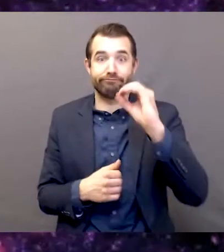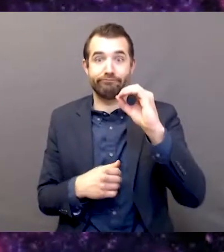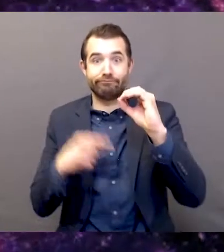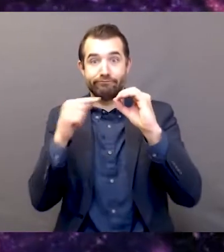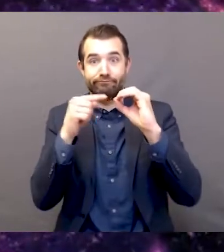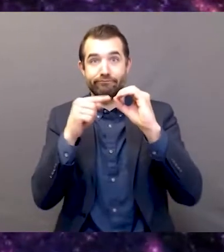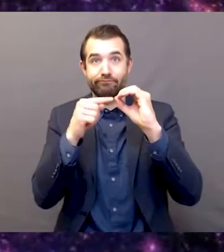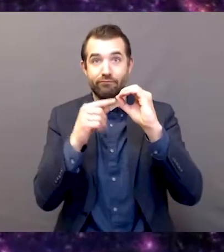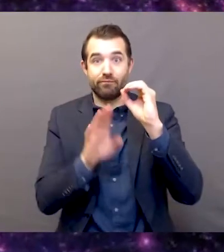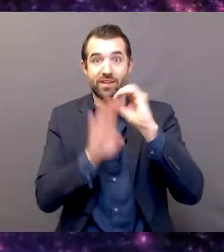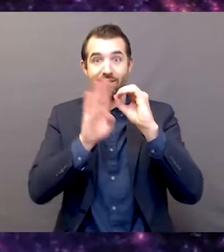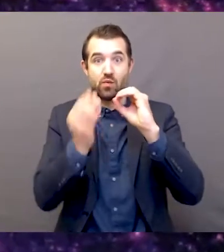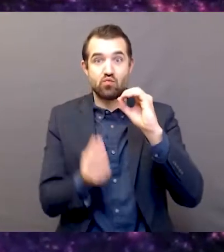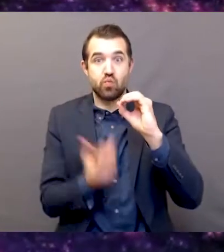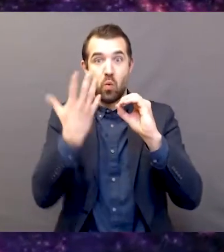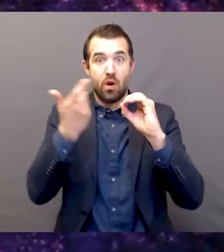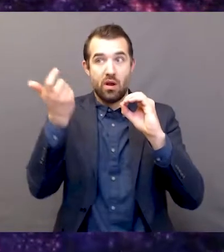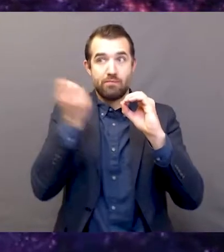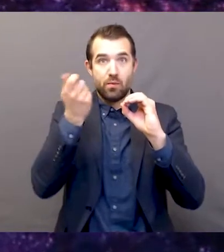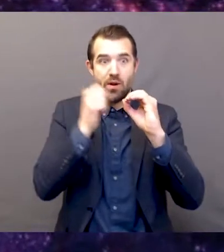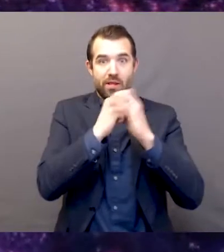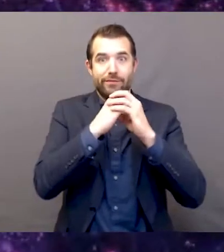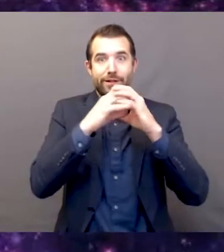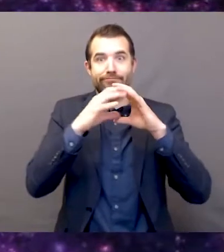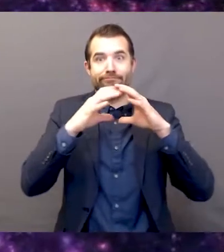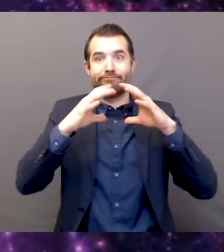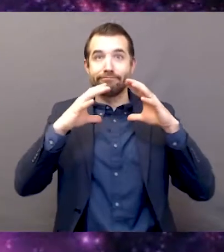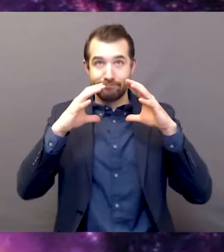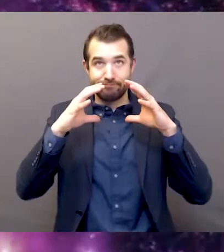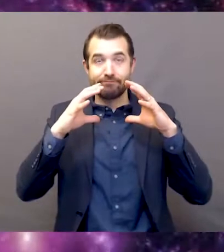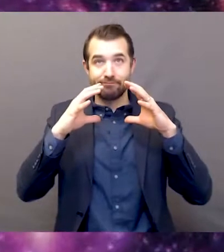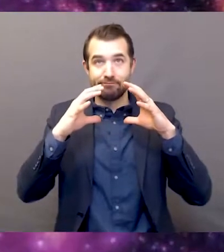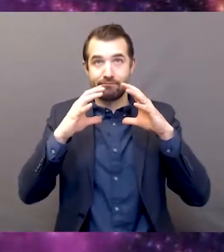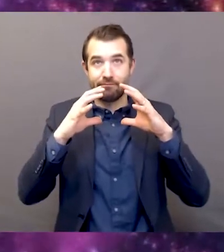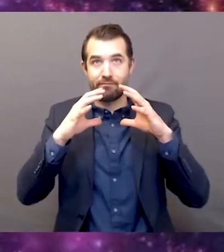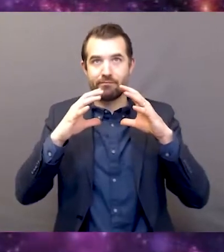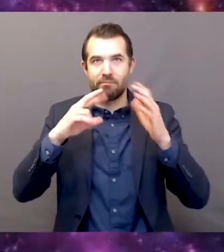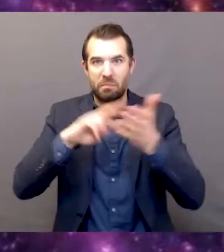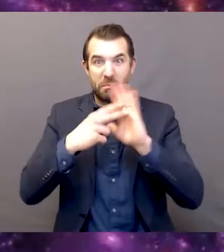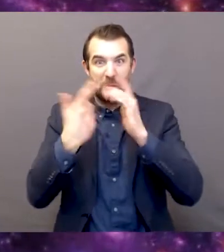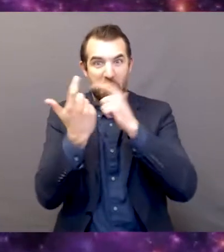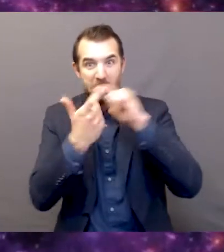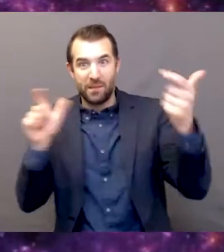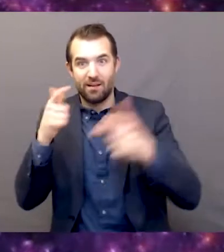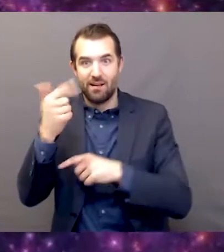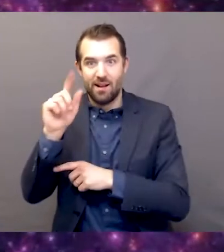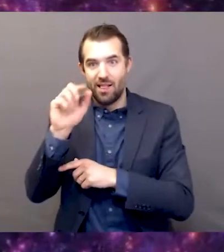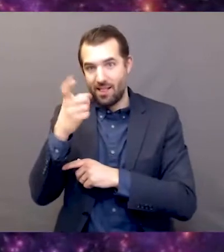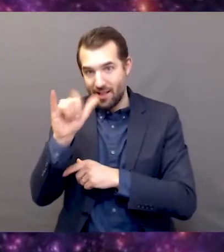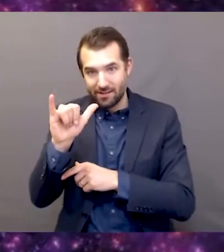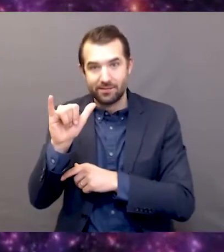this axis. There was found to be a correlation: more massive galaxies, more massive supermassive black holes. And it was